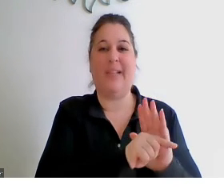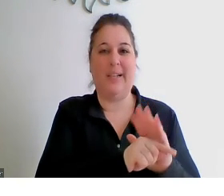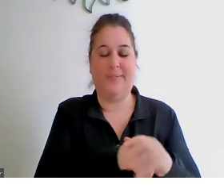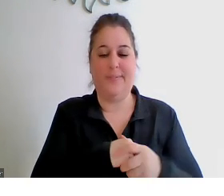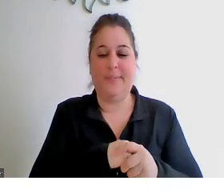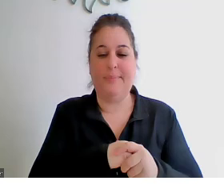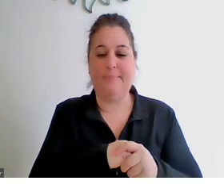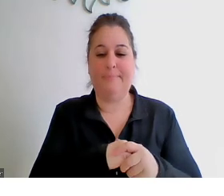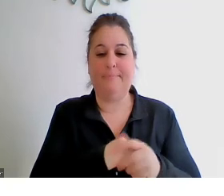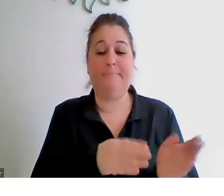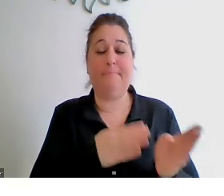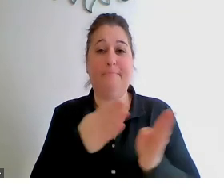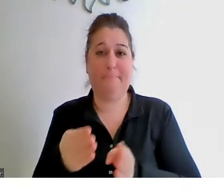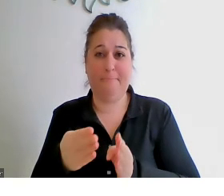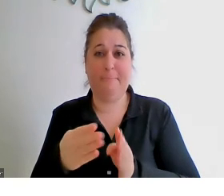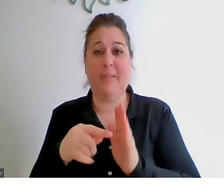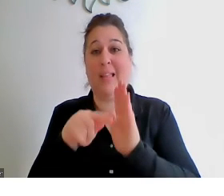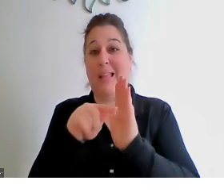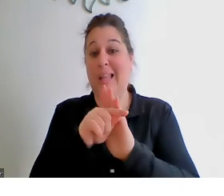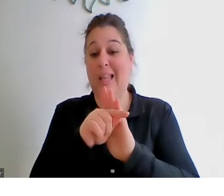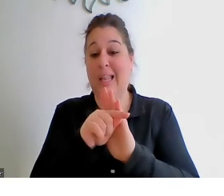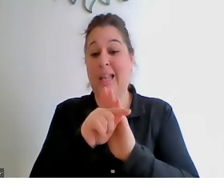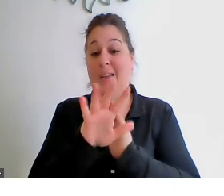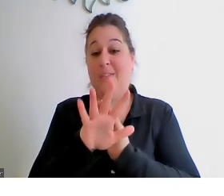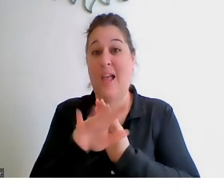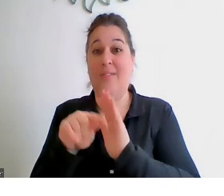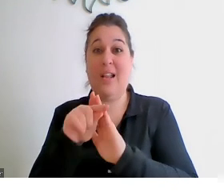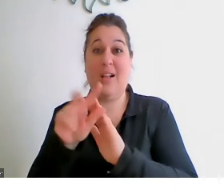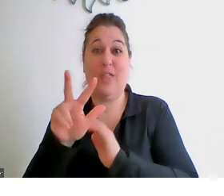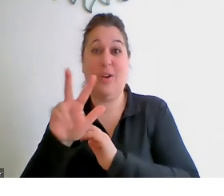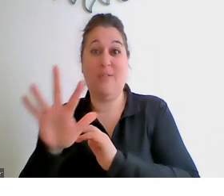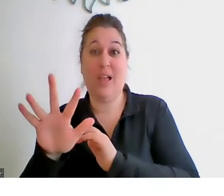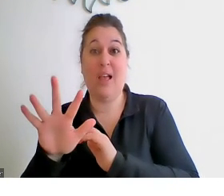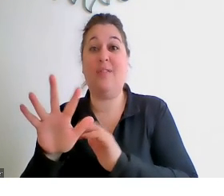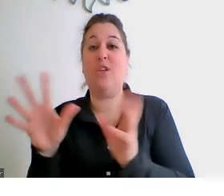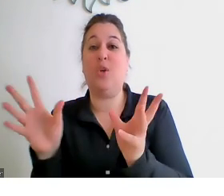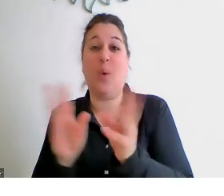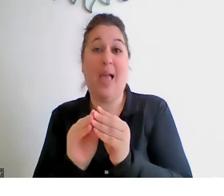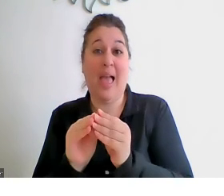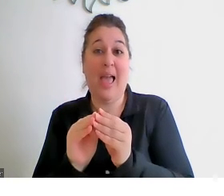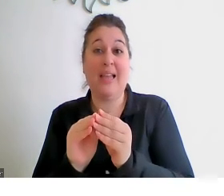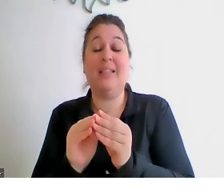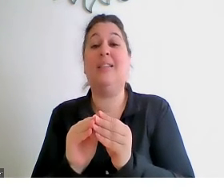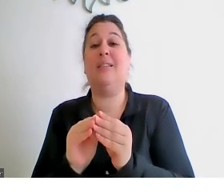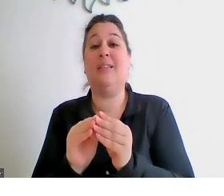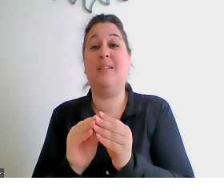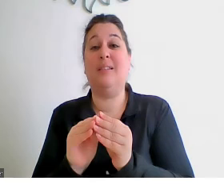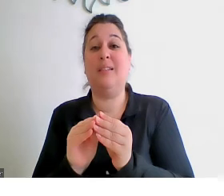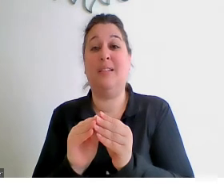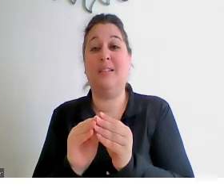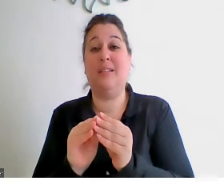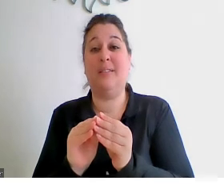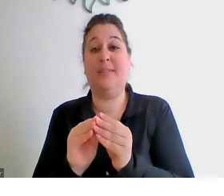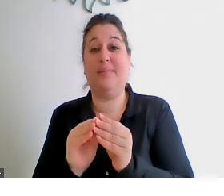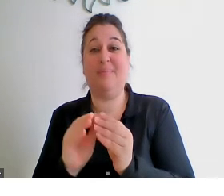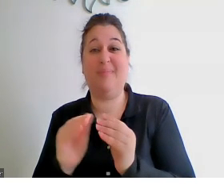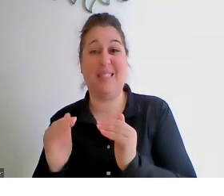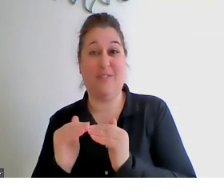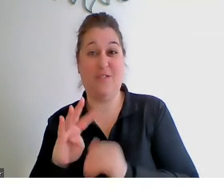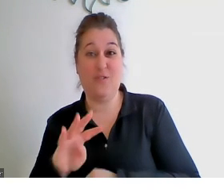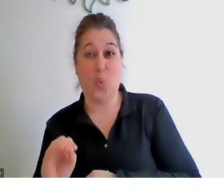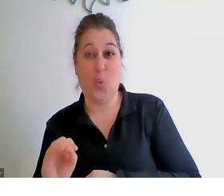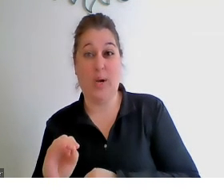negative. So let's look at this one. So same sign, add the numbers, and keep the